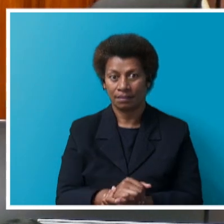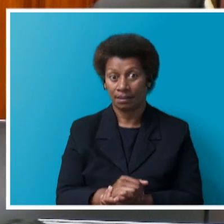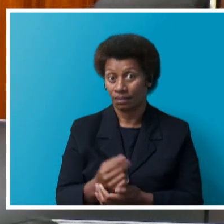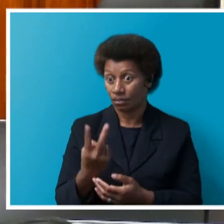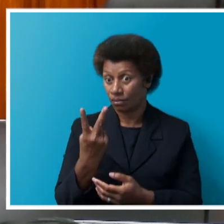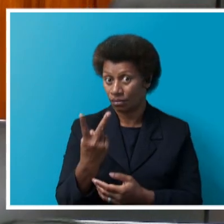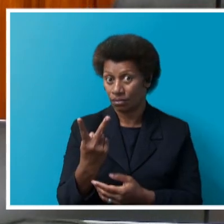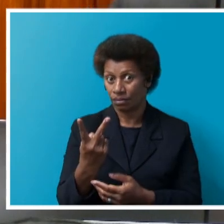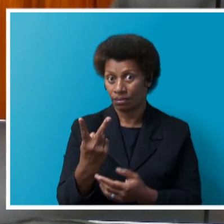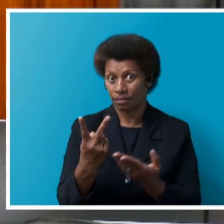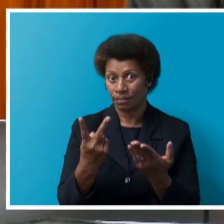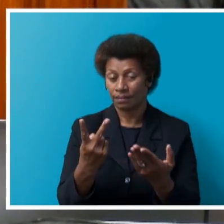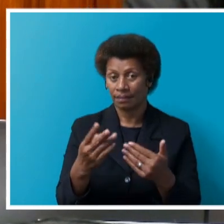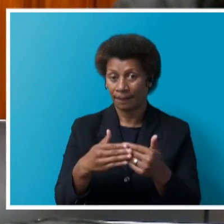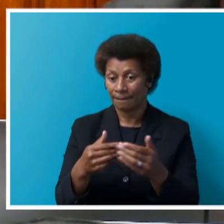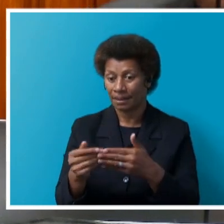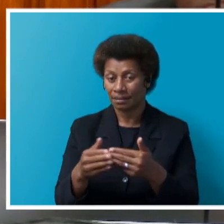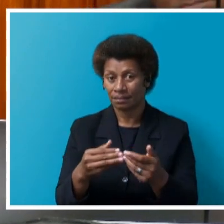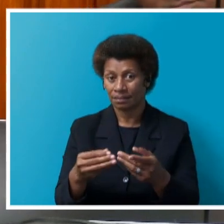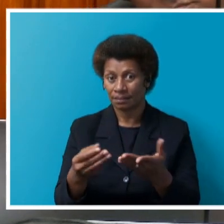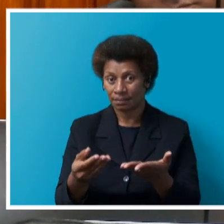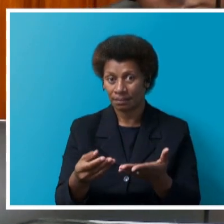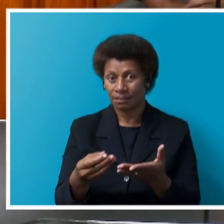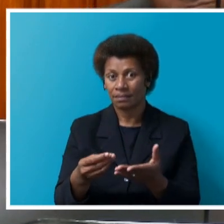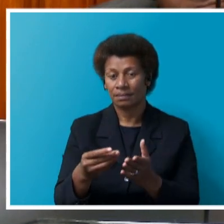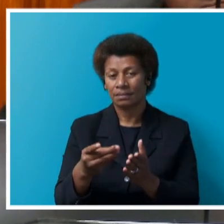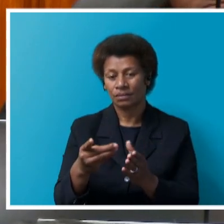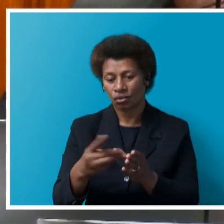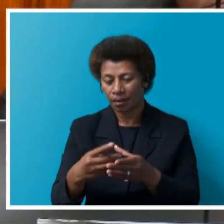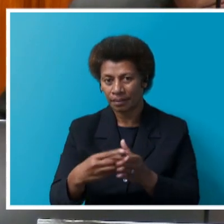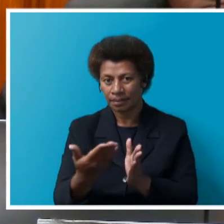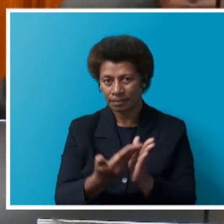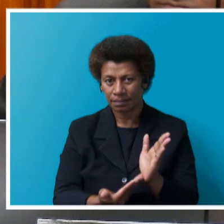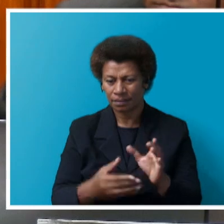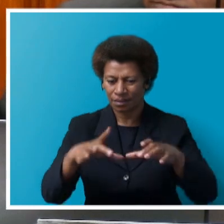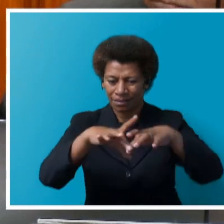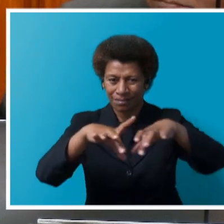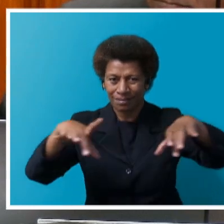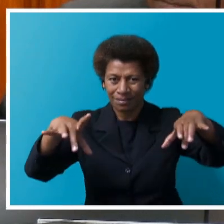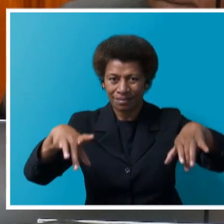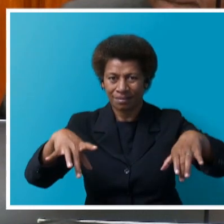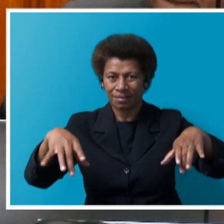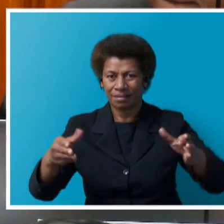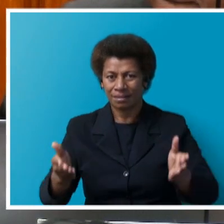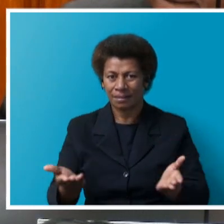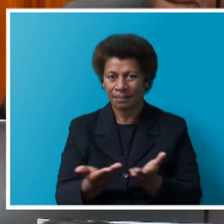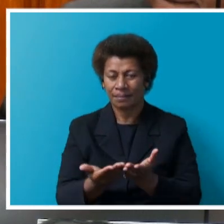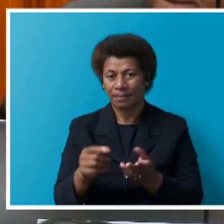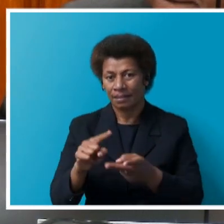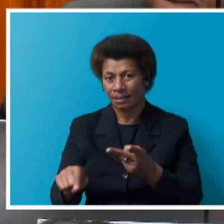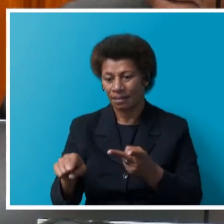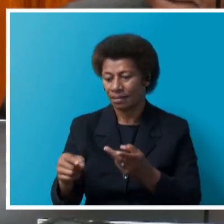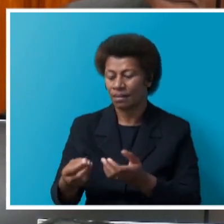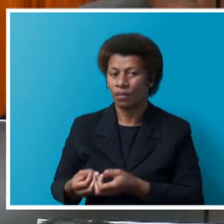waste management-related policy documents. First, the Container Deposit Regulation, and the second, the National Integrated Waste